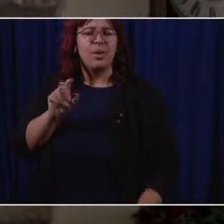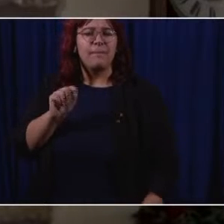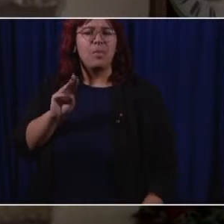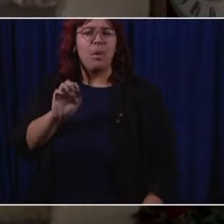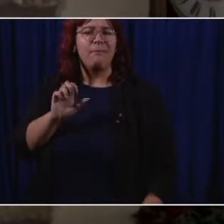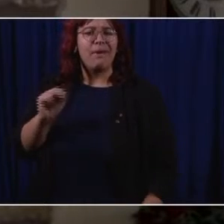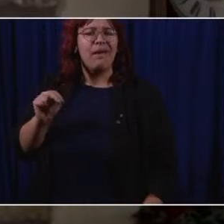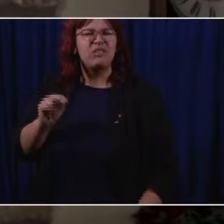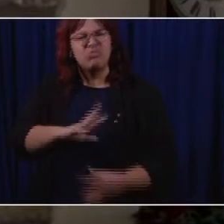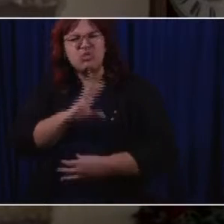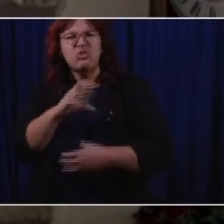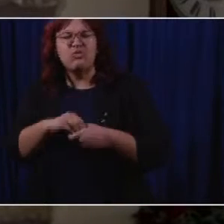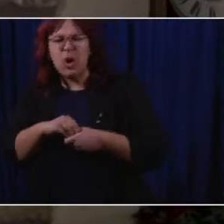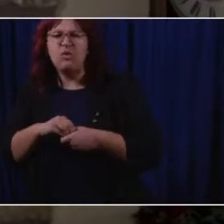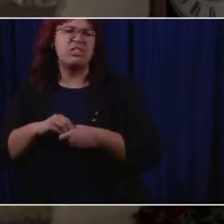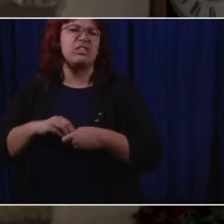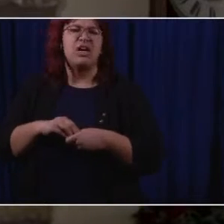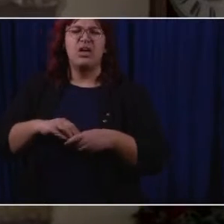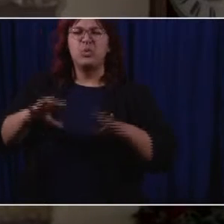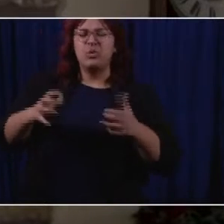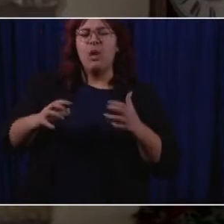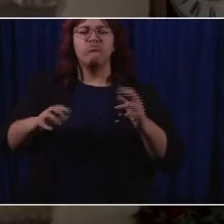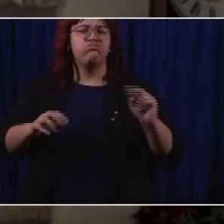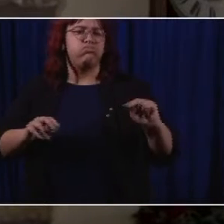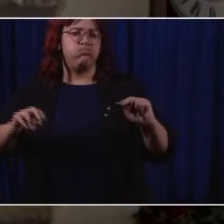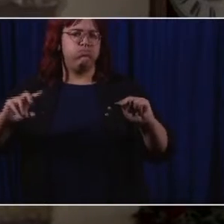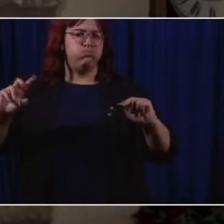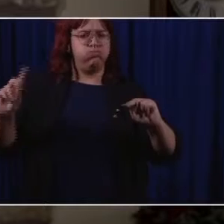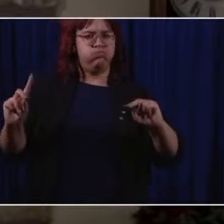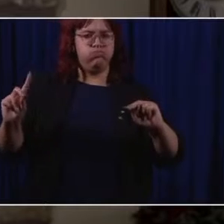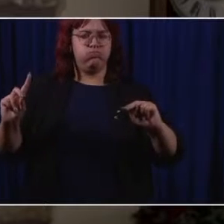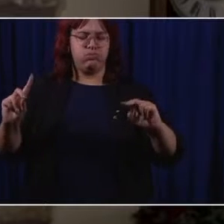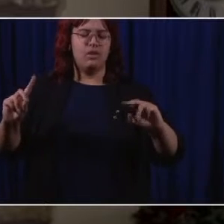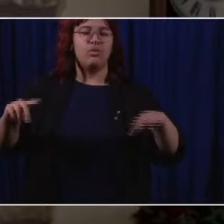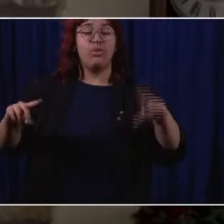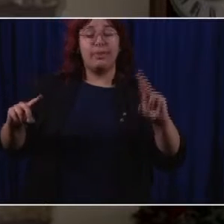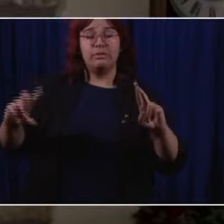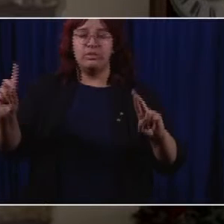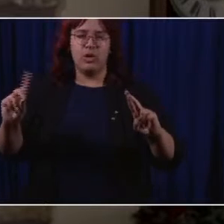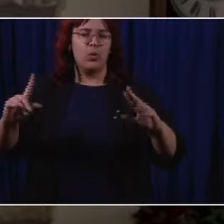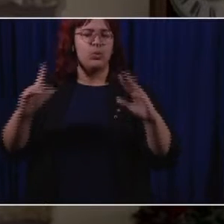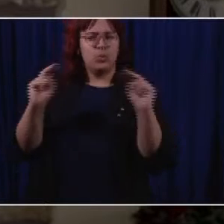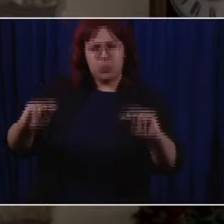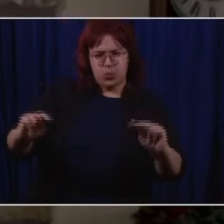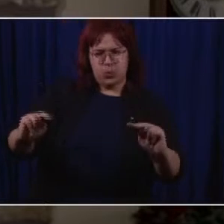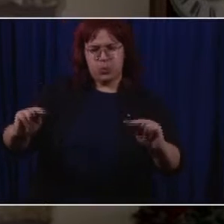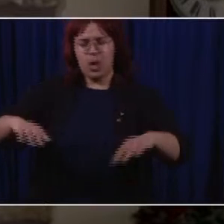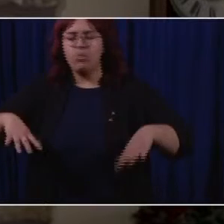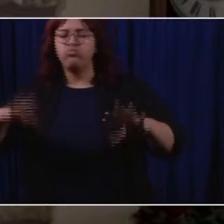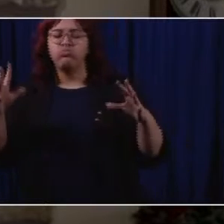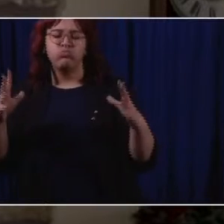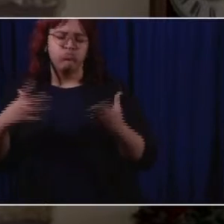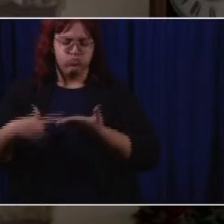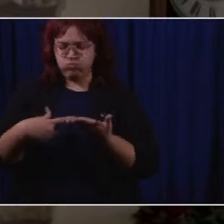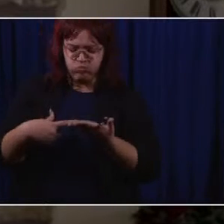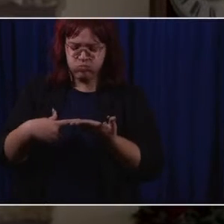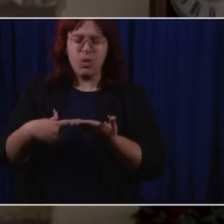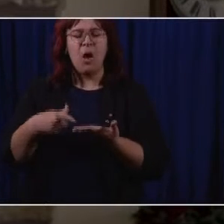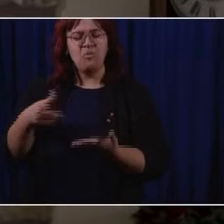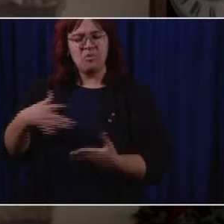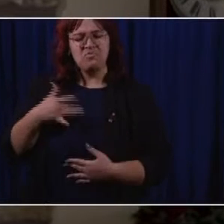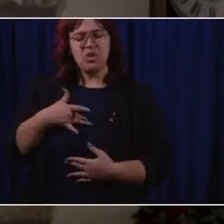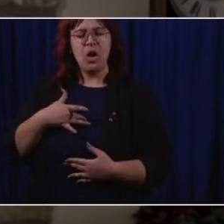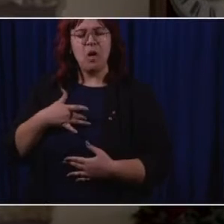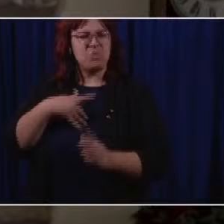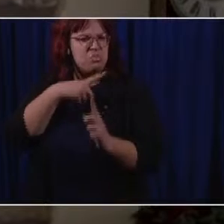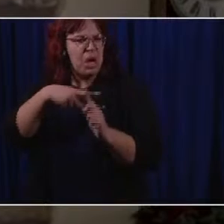of people, a gang of 10 or something. But he gave me a good report. He's pretty optimistic and thinks that no matter what